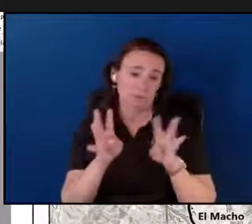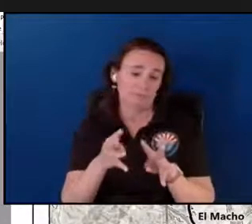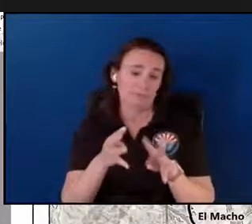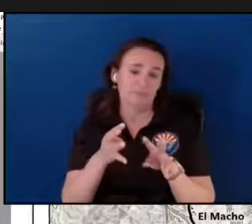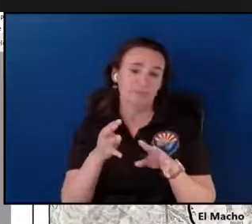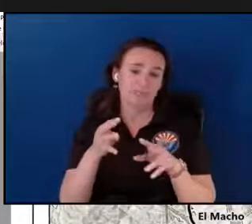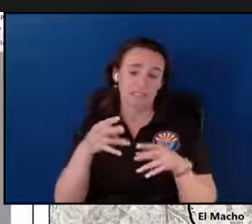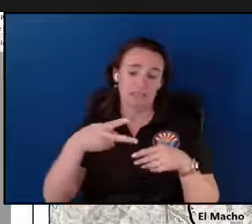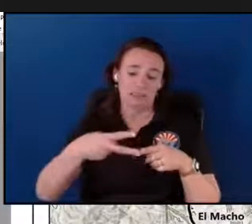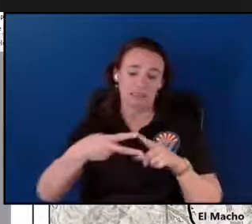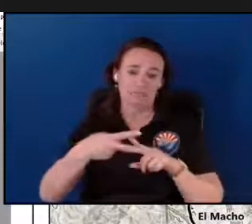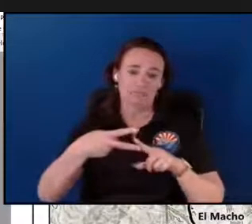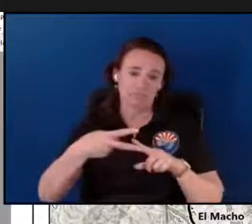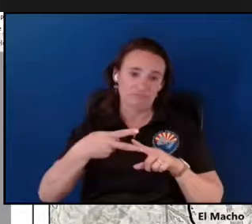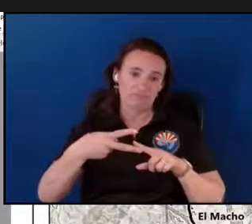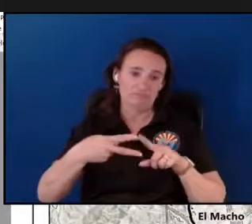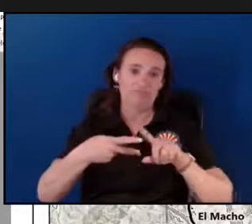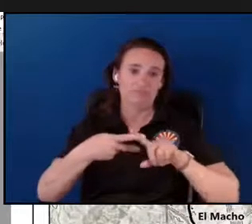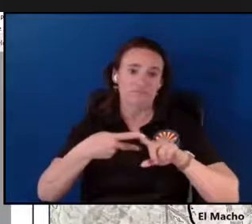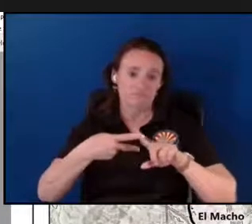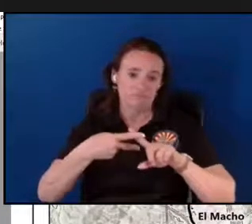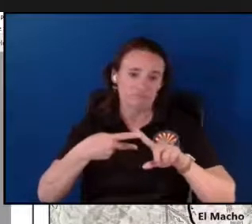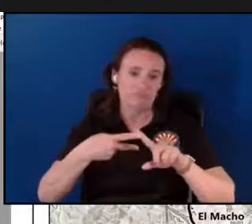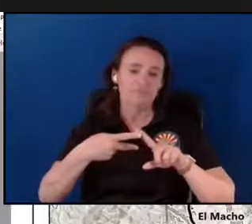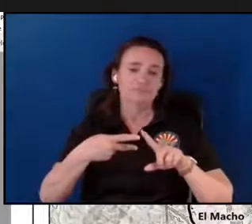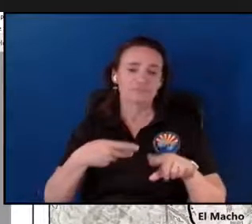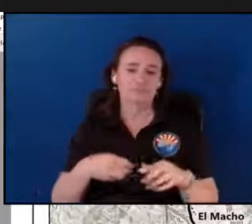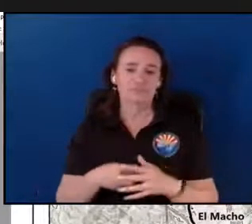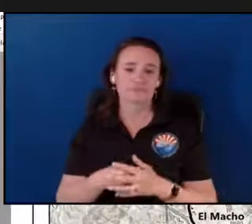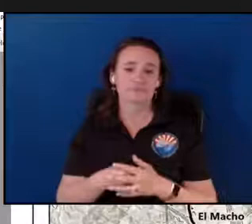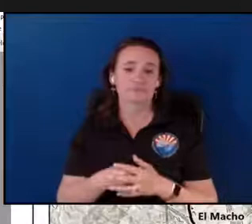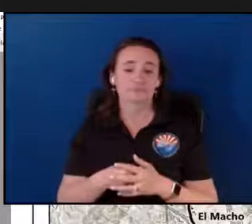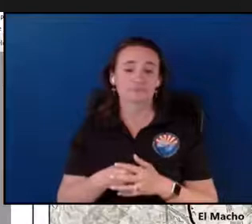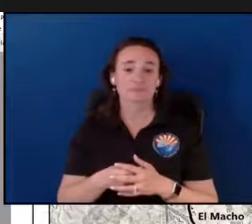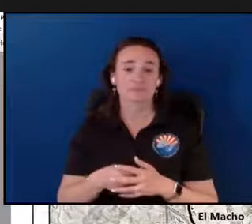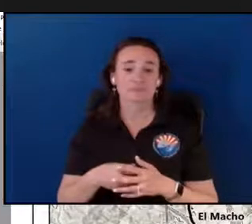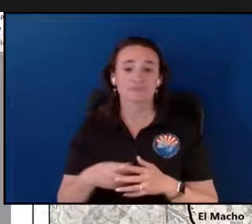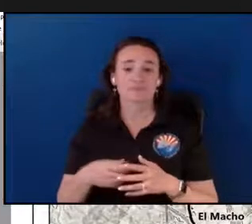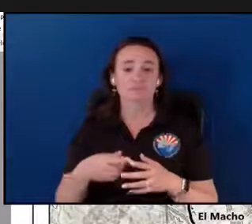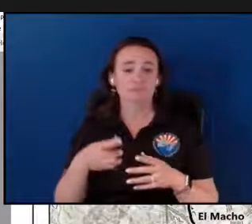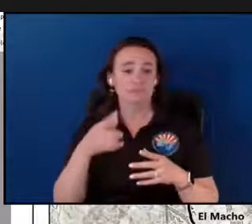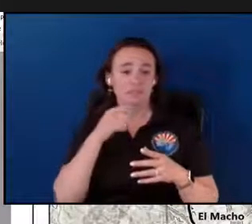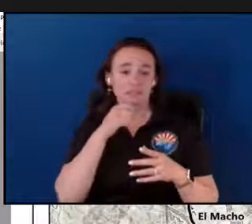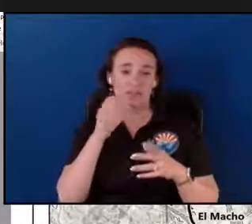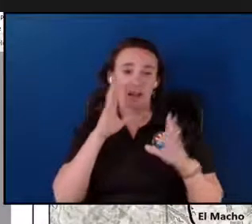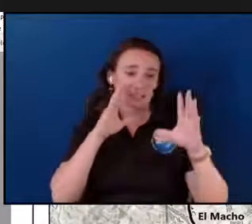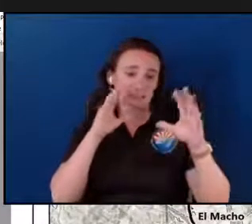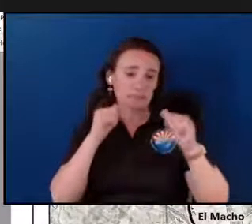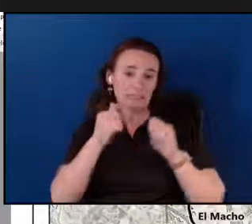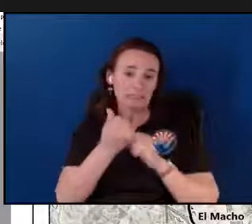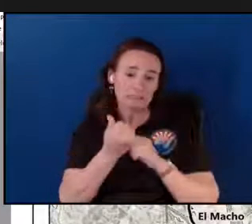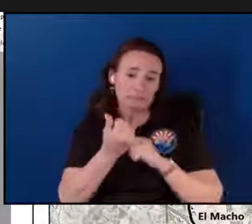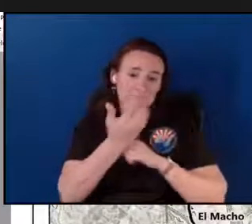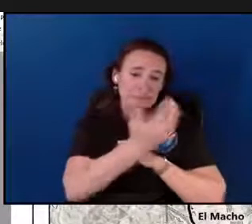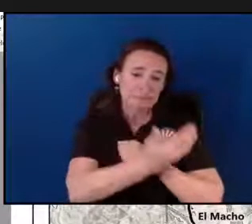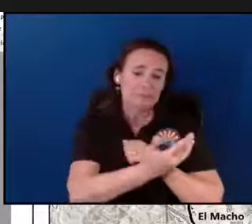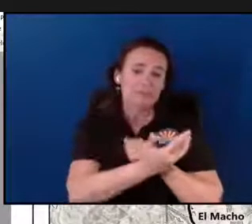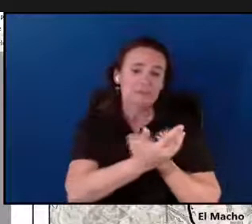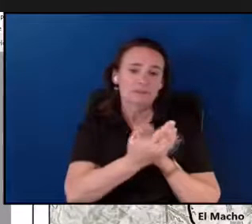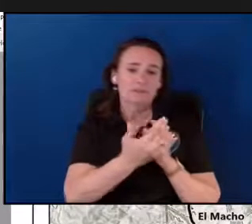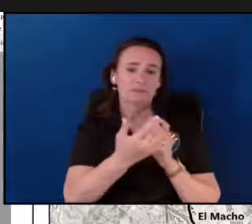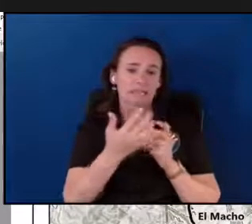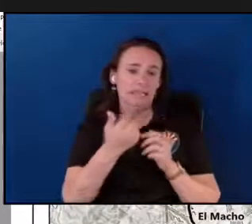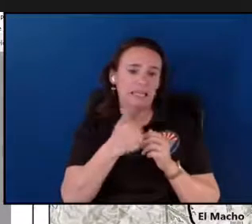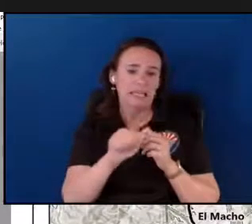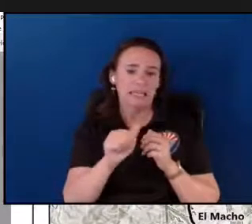the upper finger into the horseshoe. Not expecting any perimeter growth here tomorrow. Any spots outside the line with the